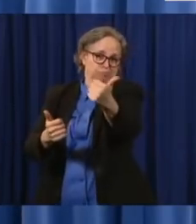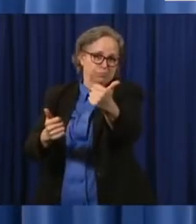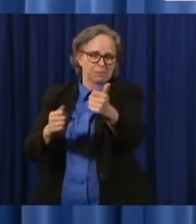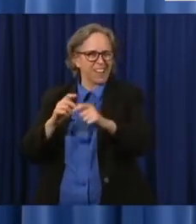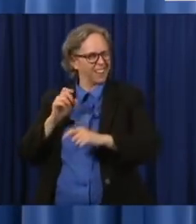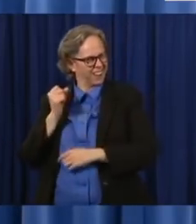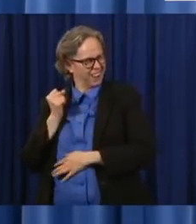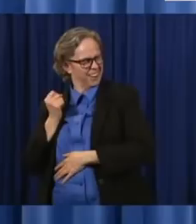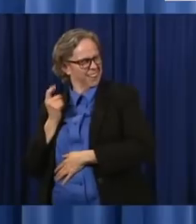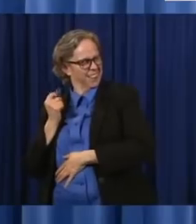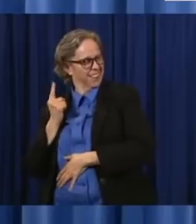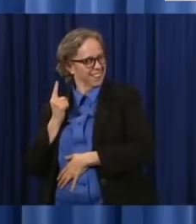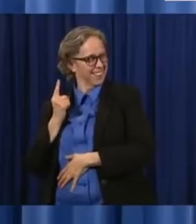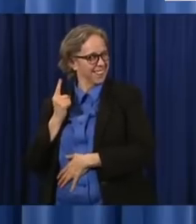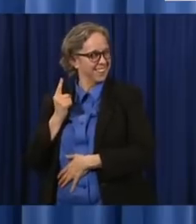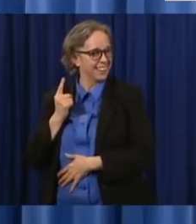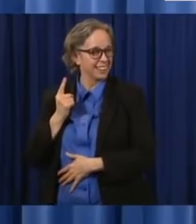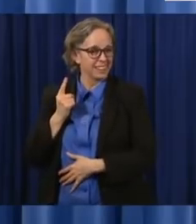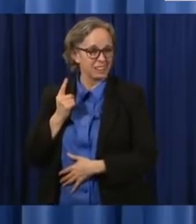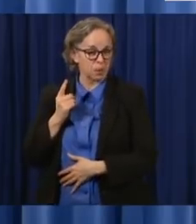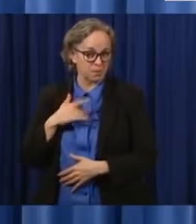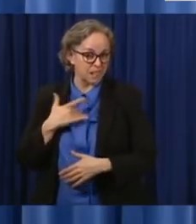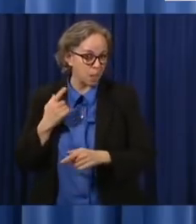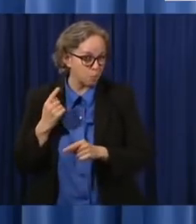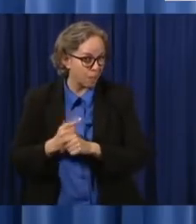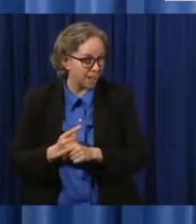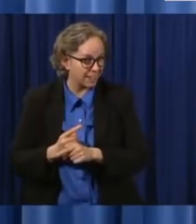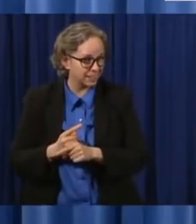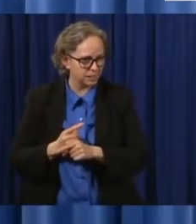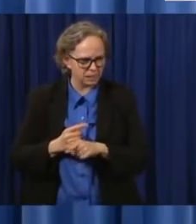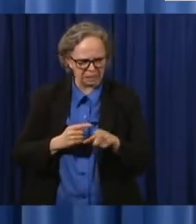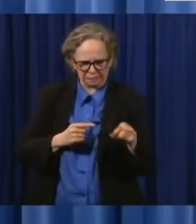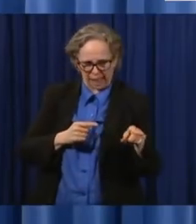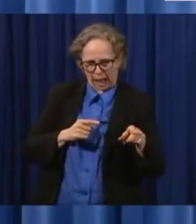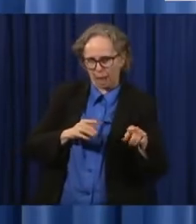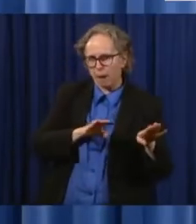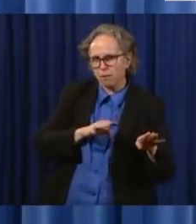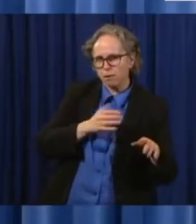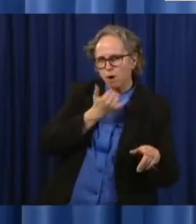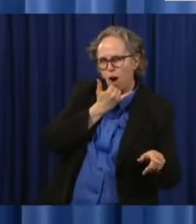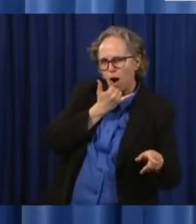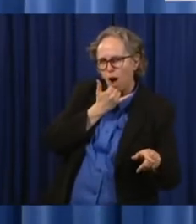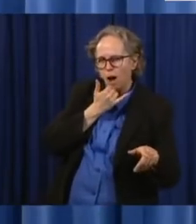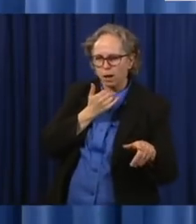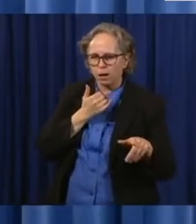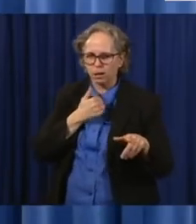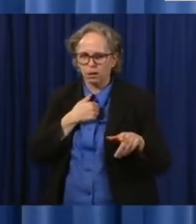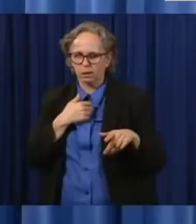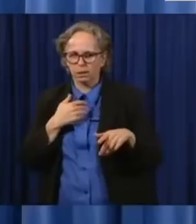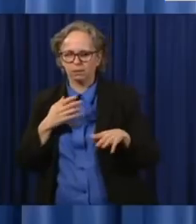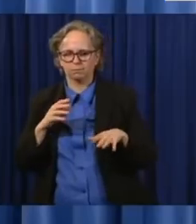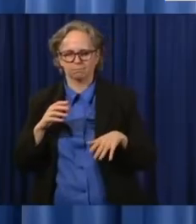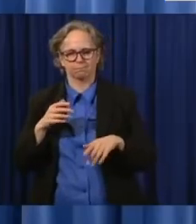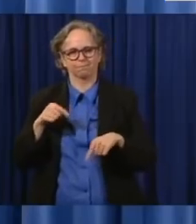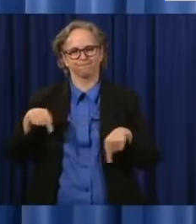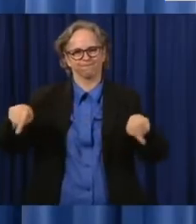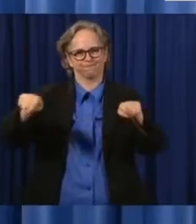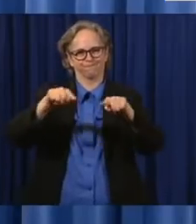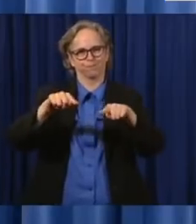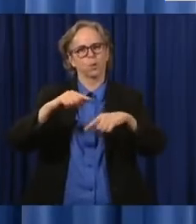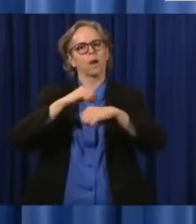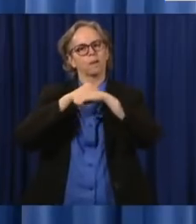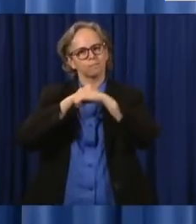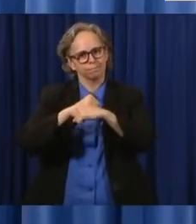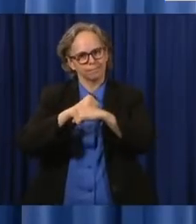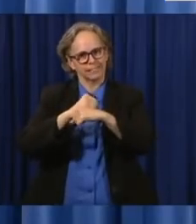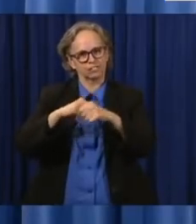what's right and what's wrong is we have an obligation, each of us, to protect other people when we have that